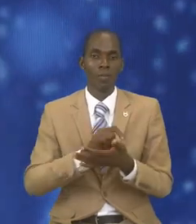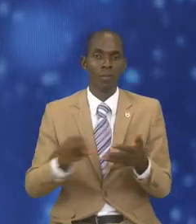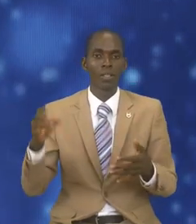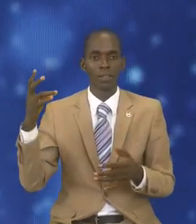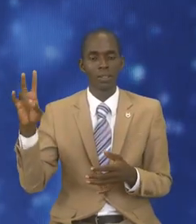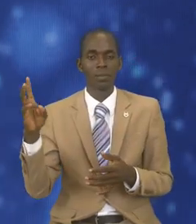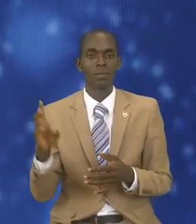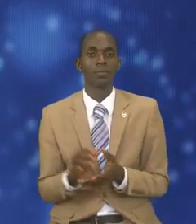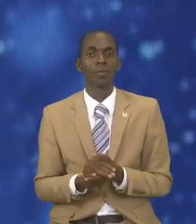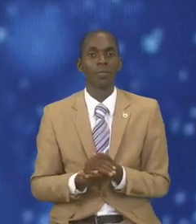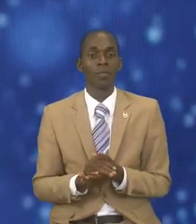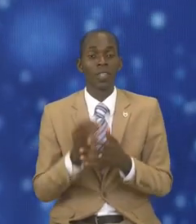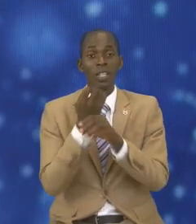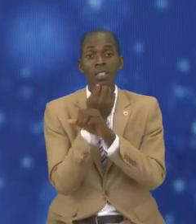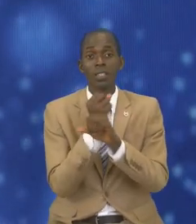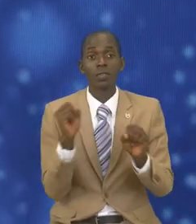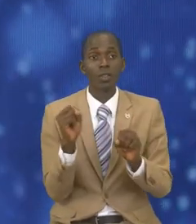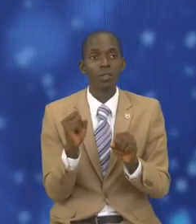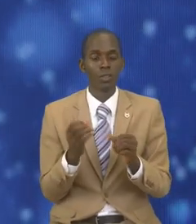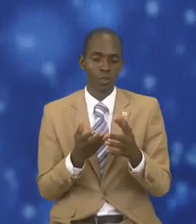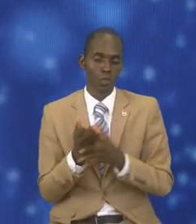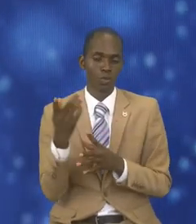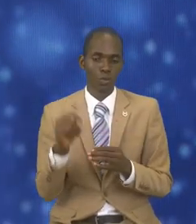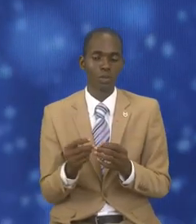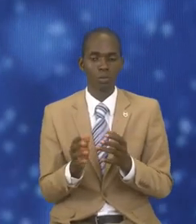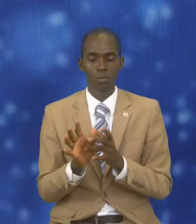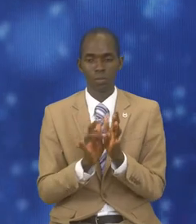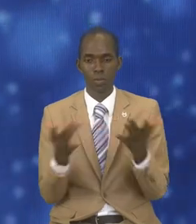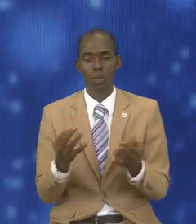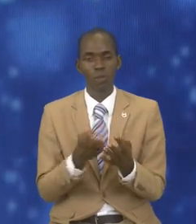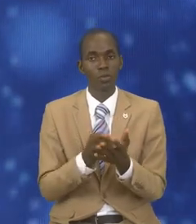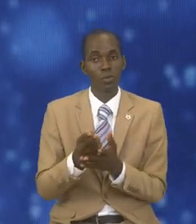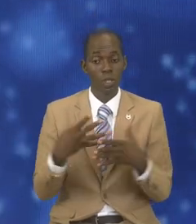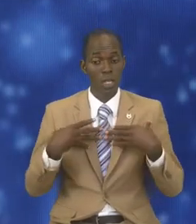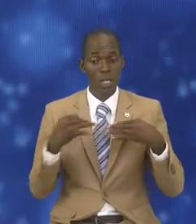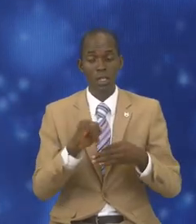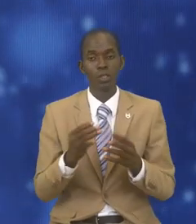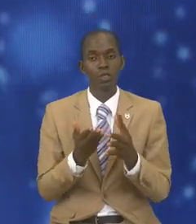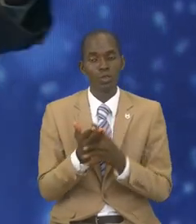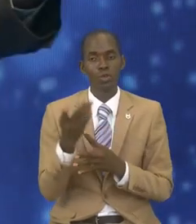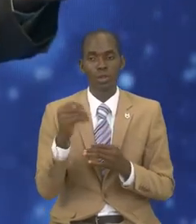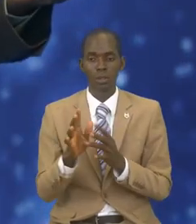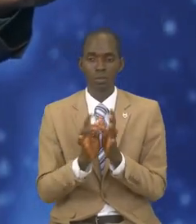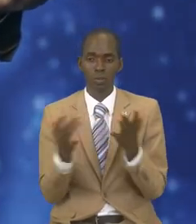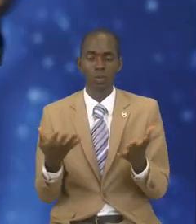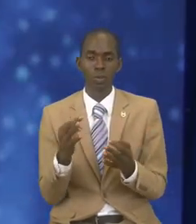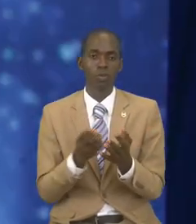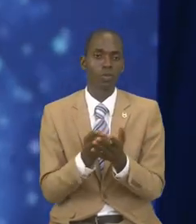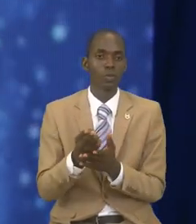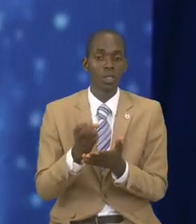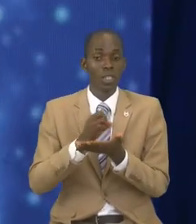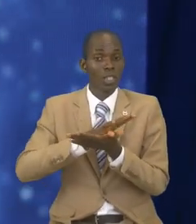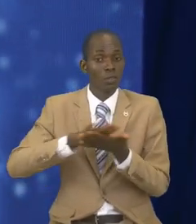17. Salvation by the scripture of truth. Healing by the scripture of truth. Sanctification by